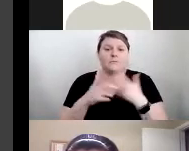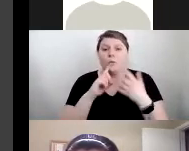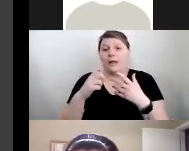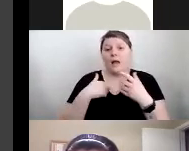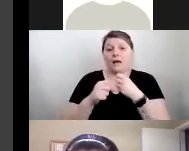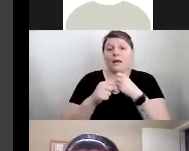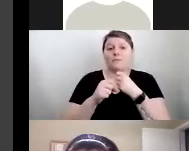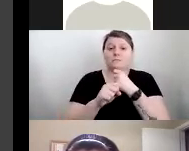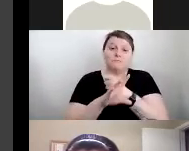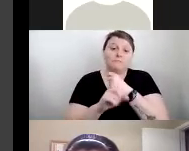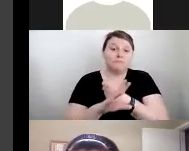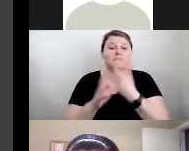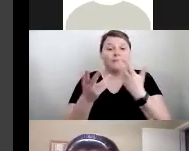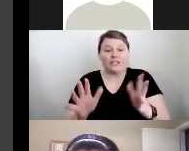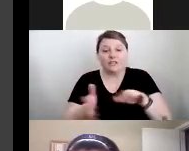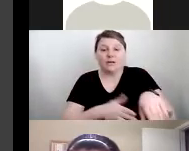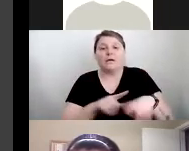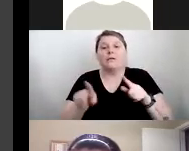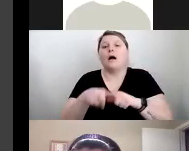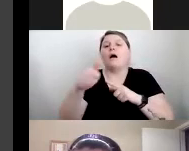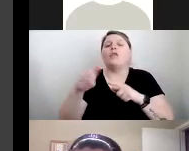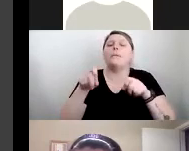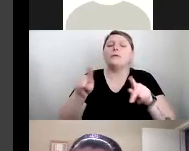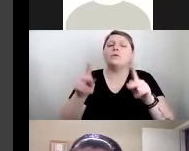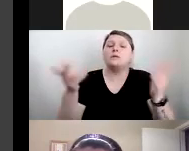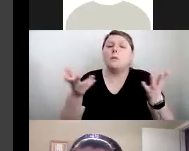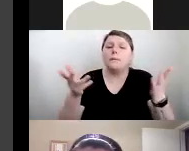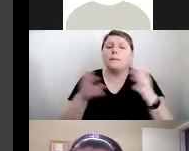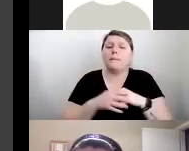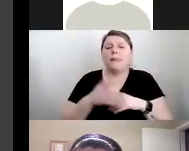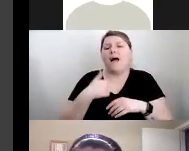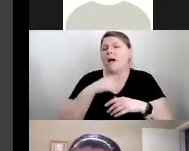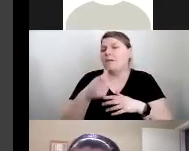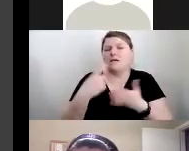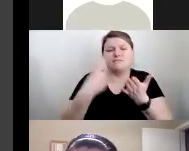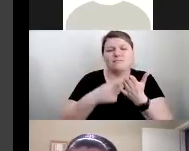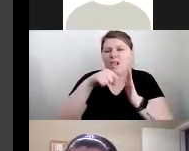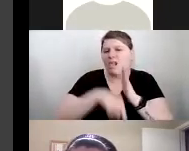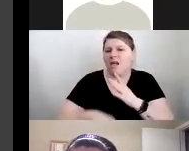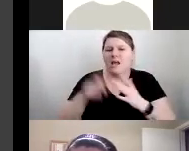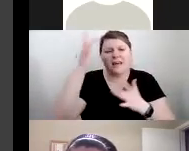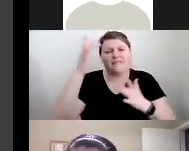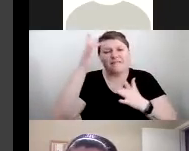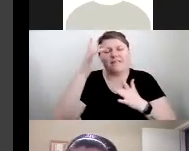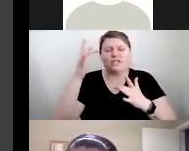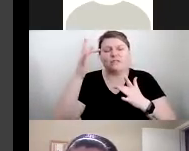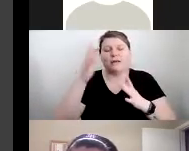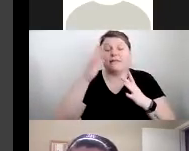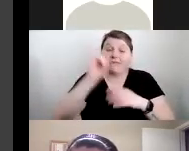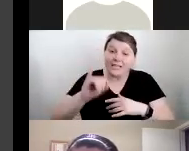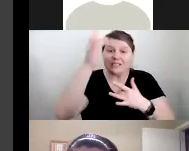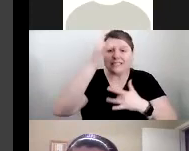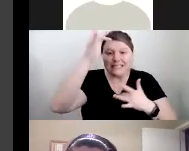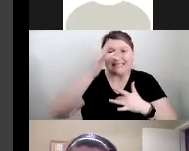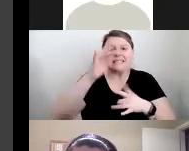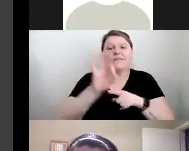over, but other global health training opportunities, I'm not going to go into infectious diseases fellowship, but for those that